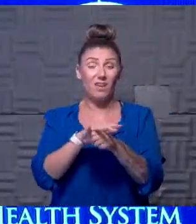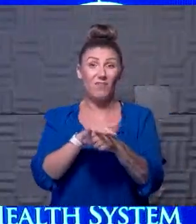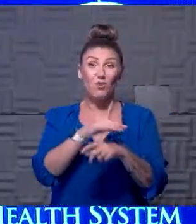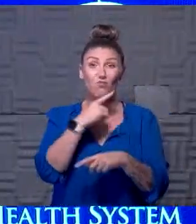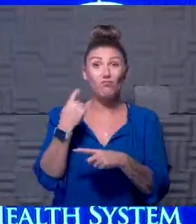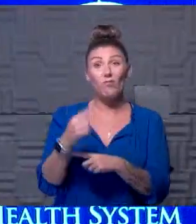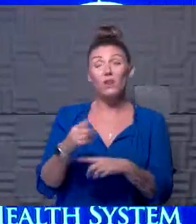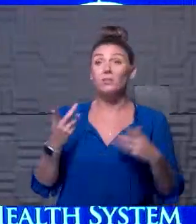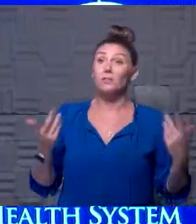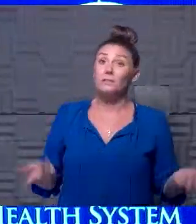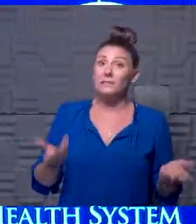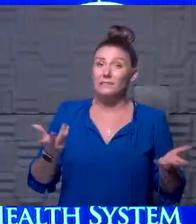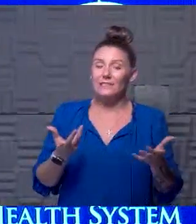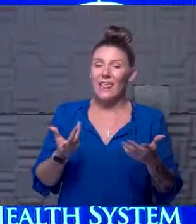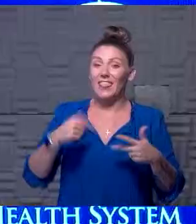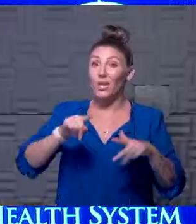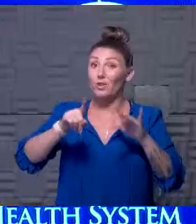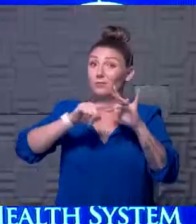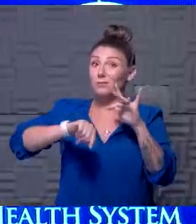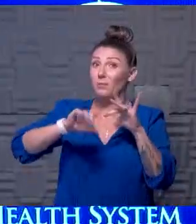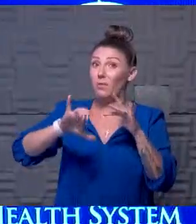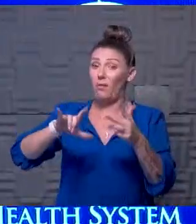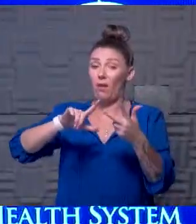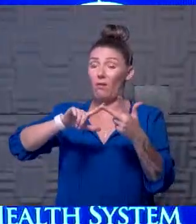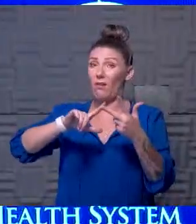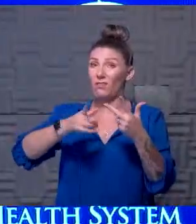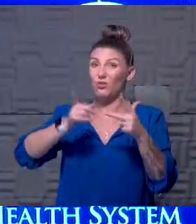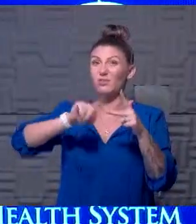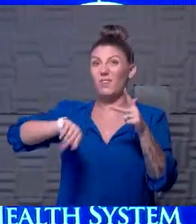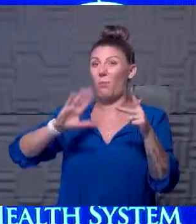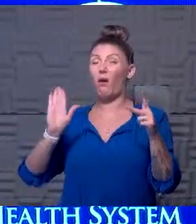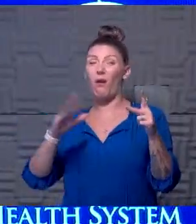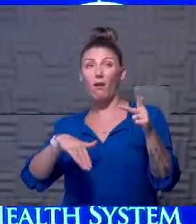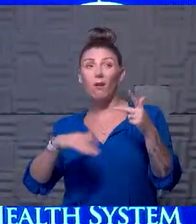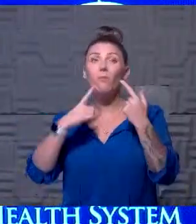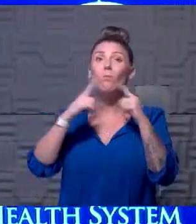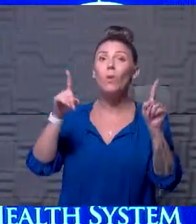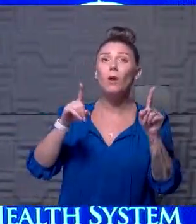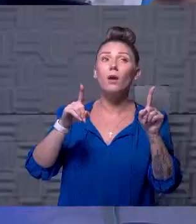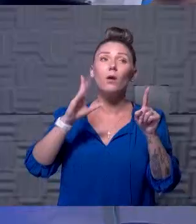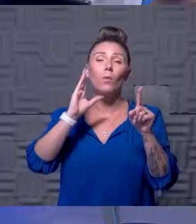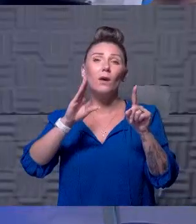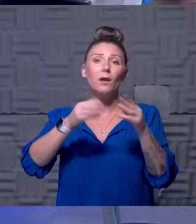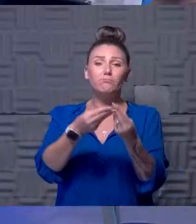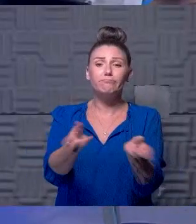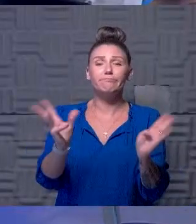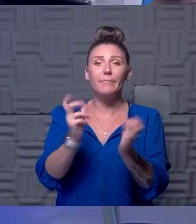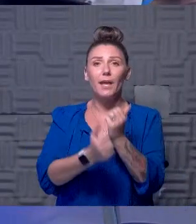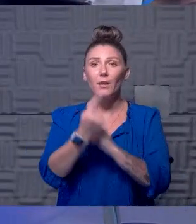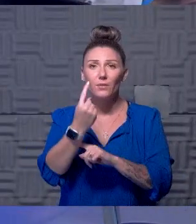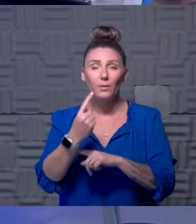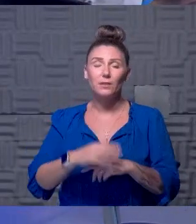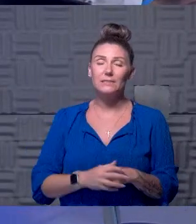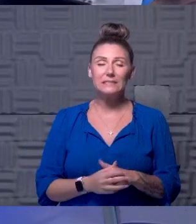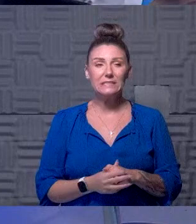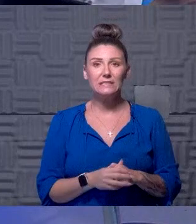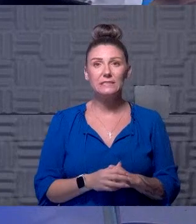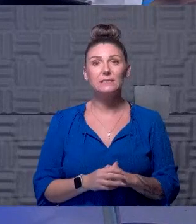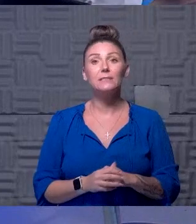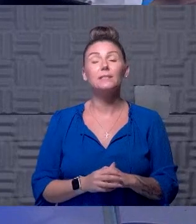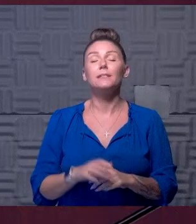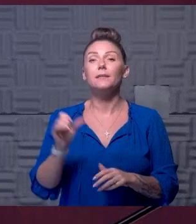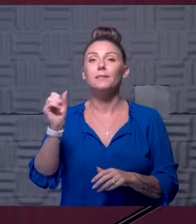is they're skipping that step, right? Yep. They're just going right to it. Oh, we think it's going to work. Let's give it to everybody. Yeah, no, I